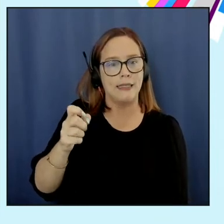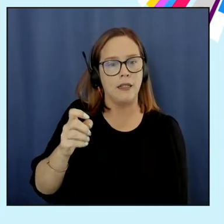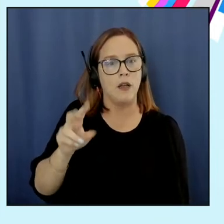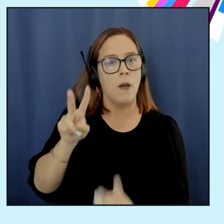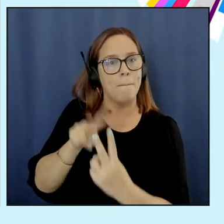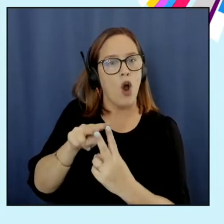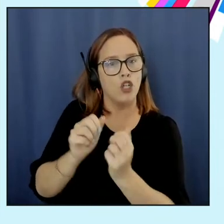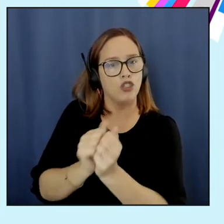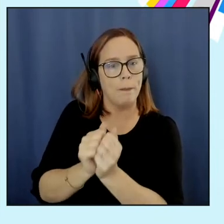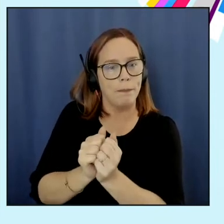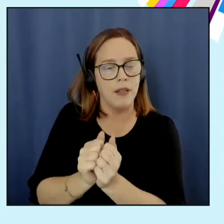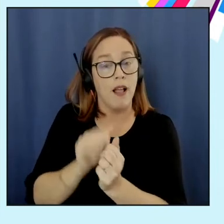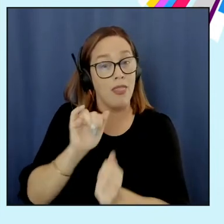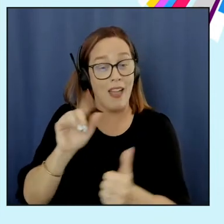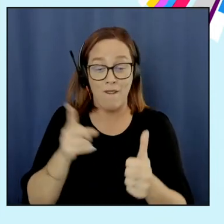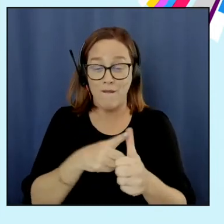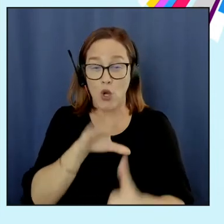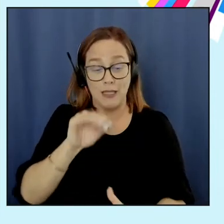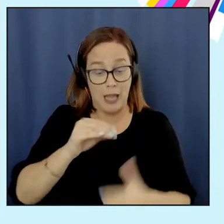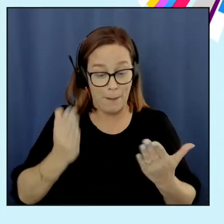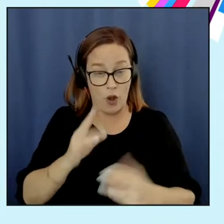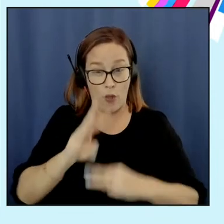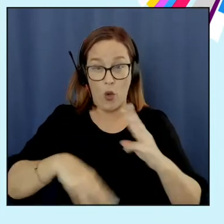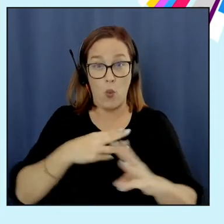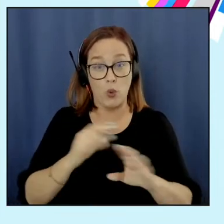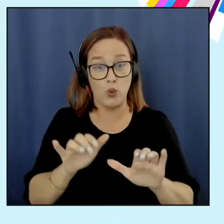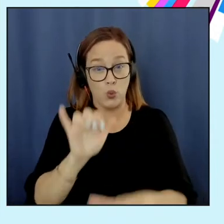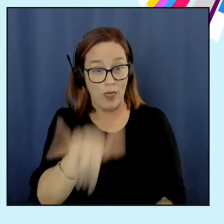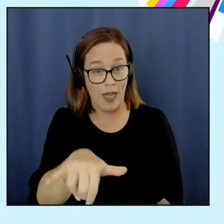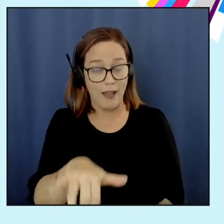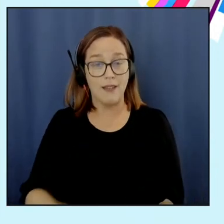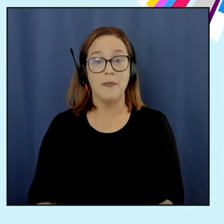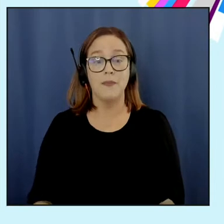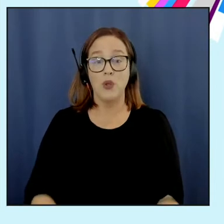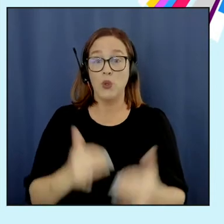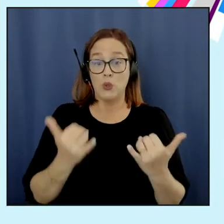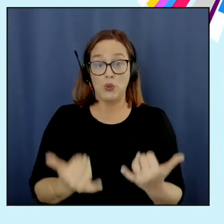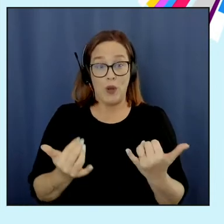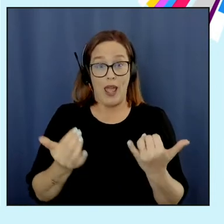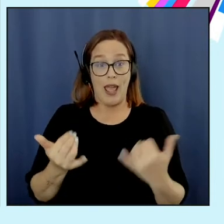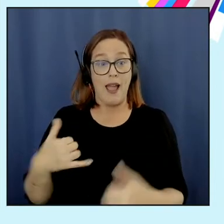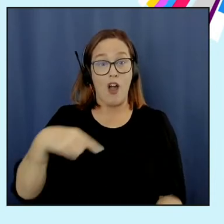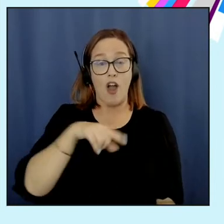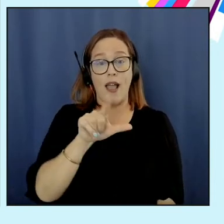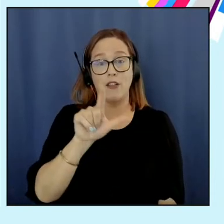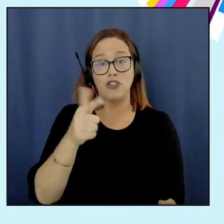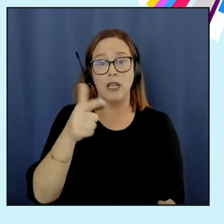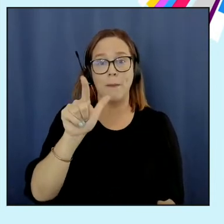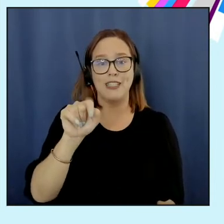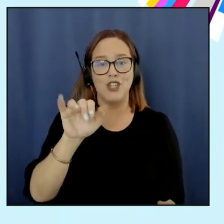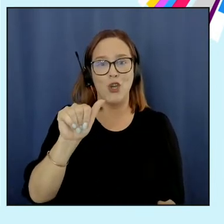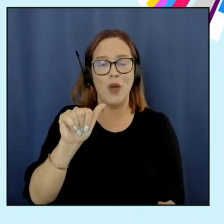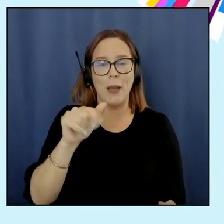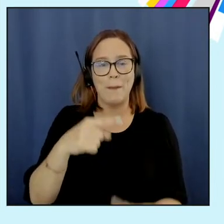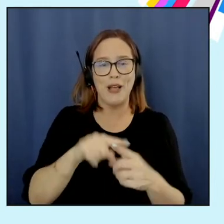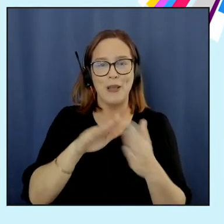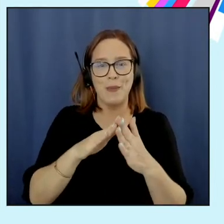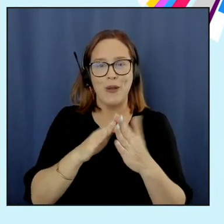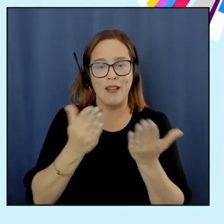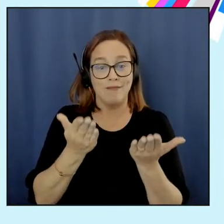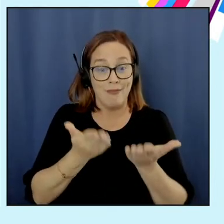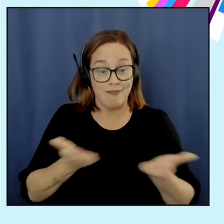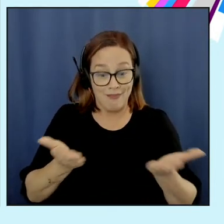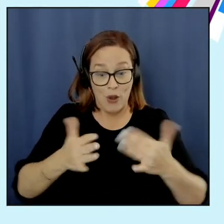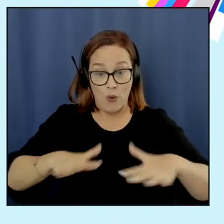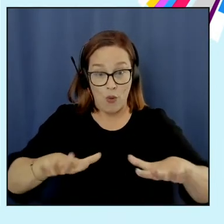world to do so. Today, our LGBTQIA plus community is present in over 60 locations and in 30